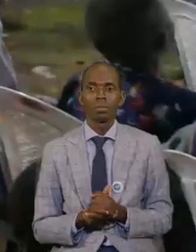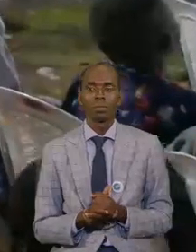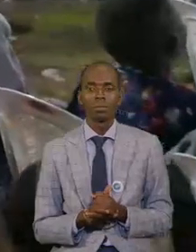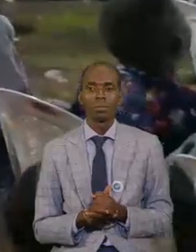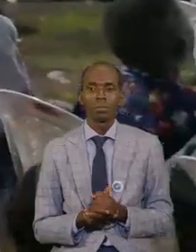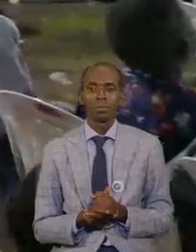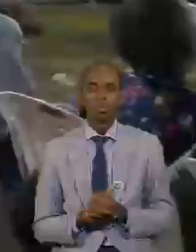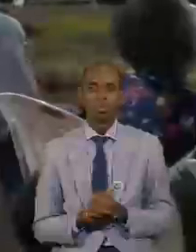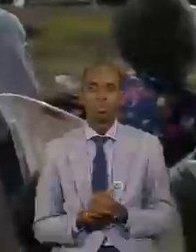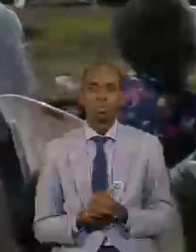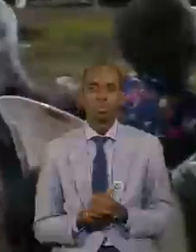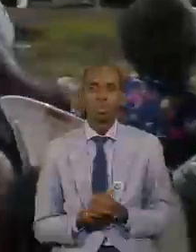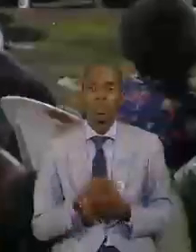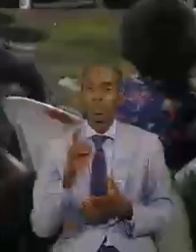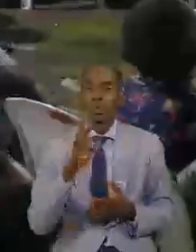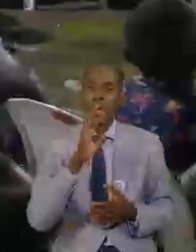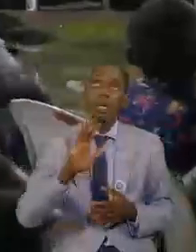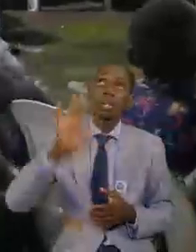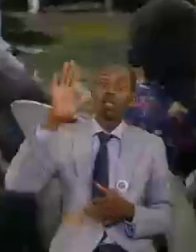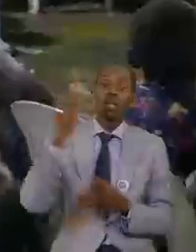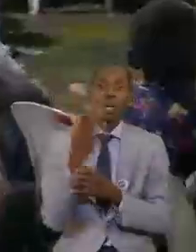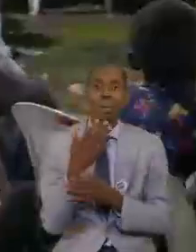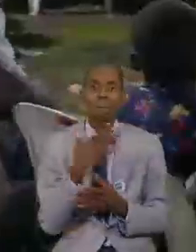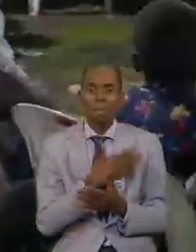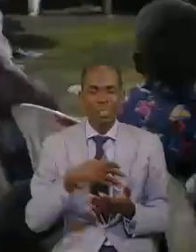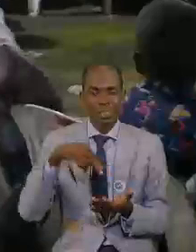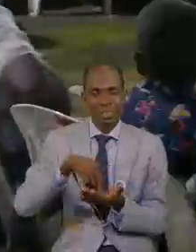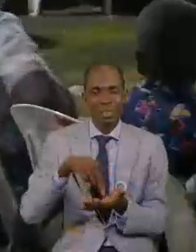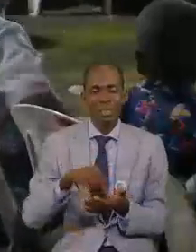If you're raising up your hand, please stand up for Christ.